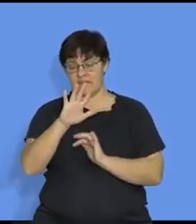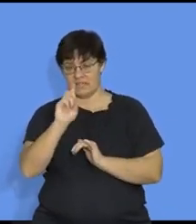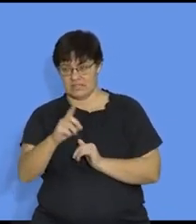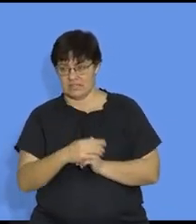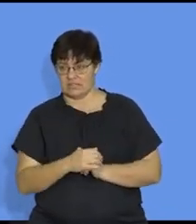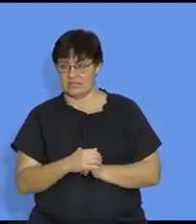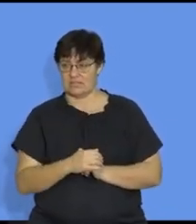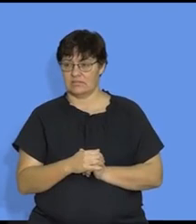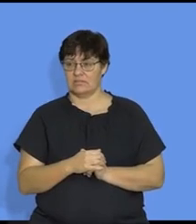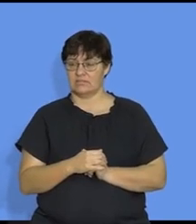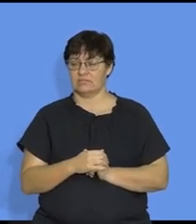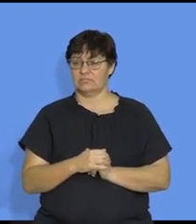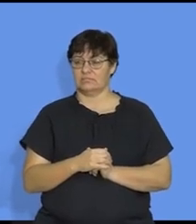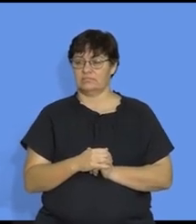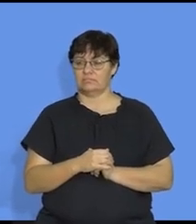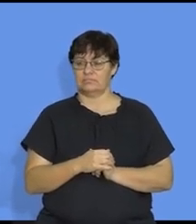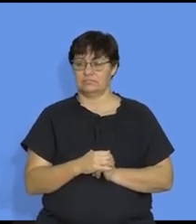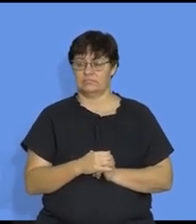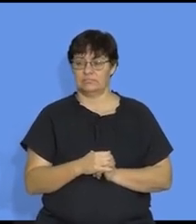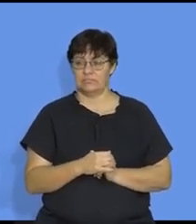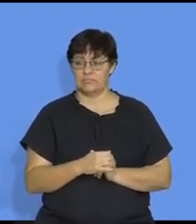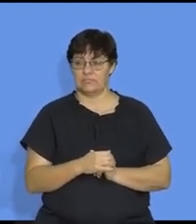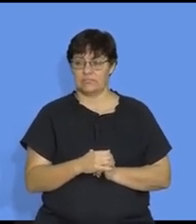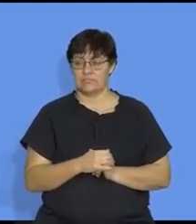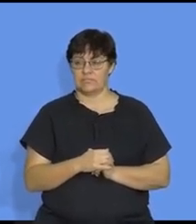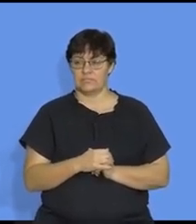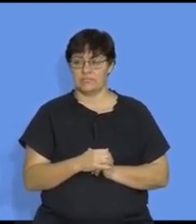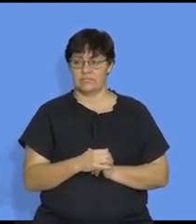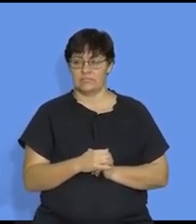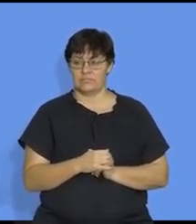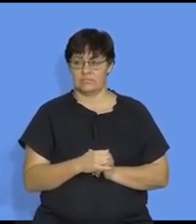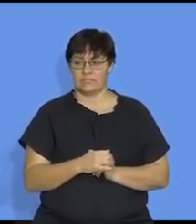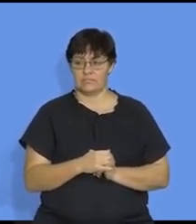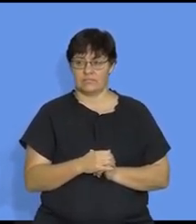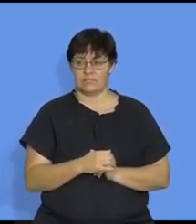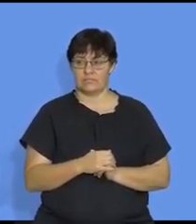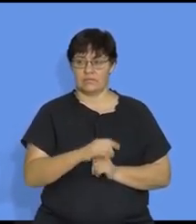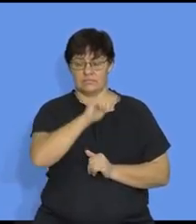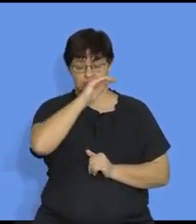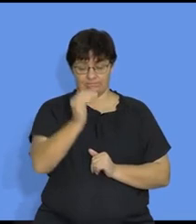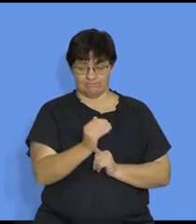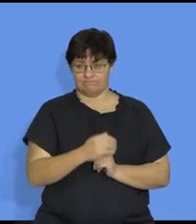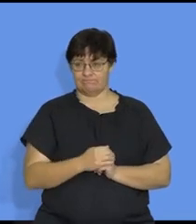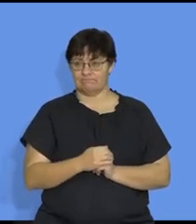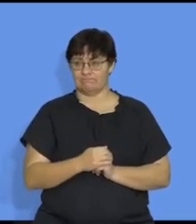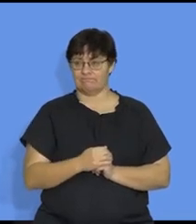across. So it's going to be 2 times 32 minus 5D